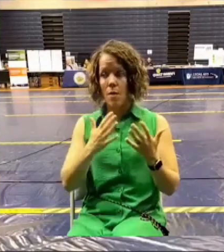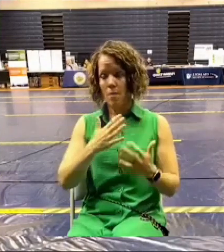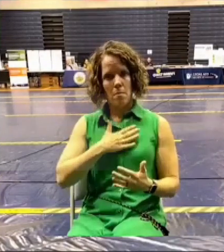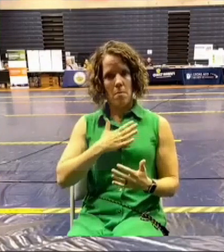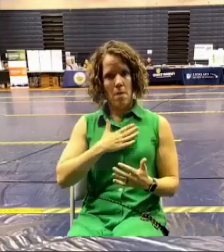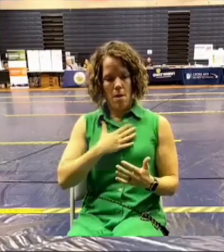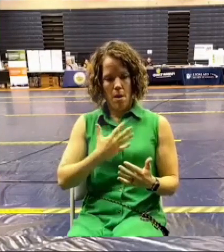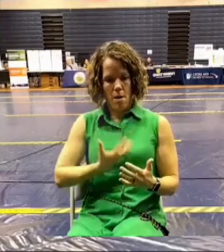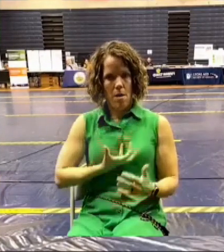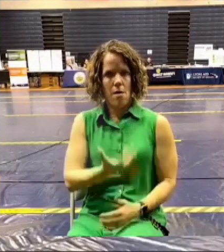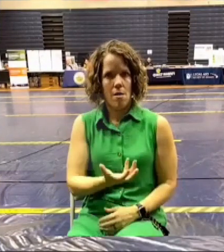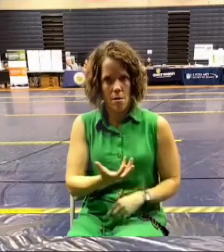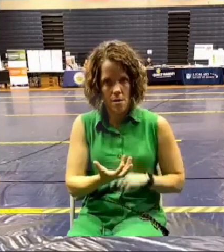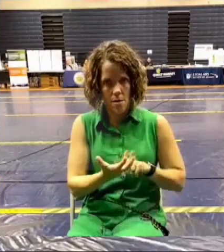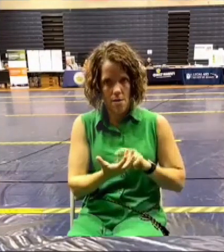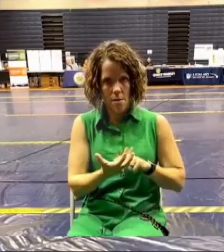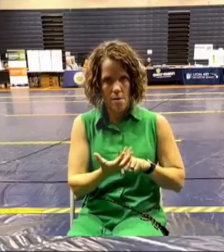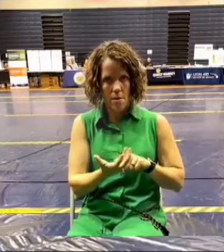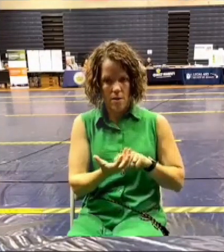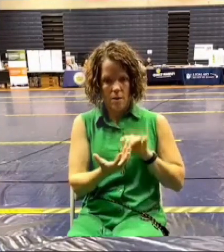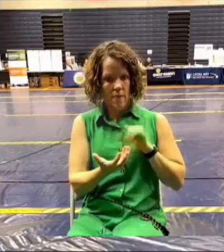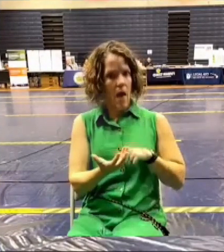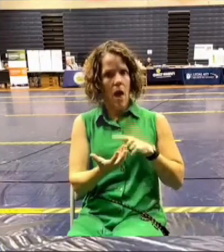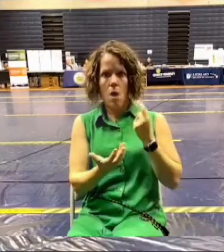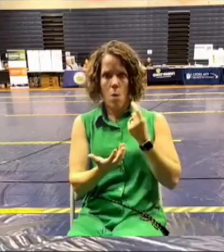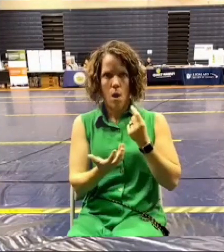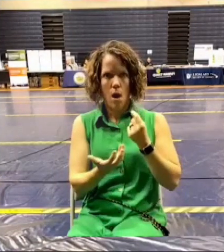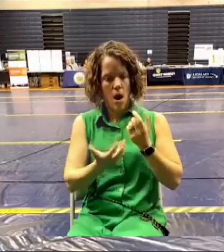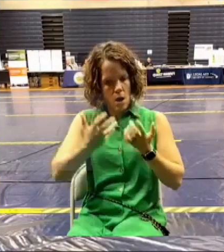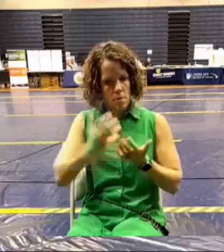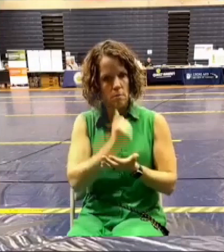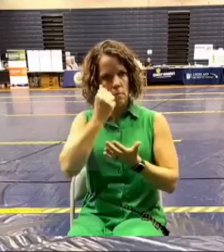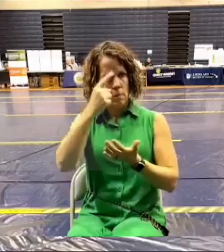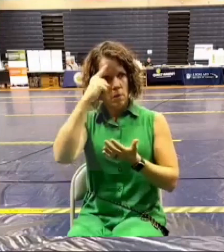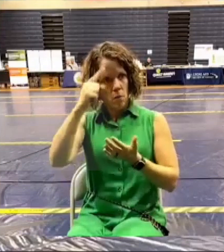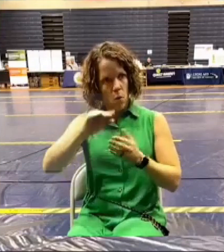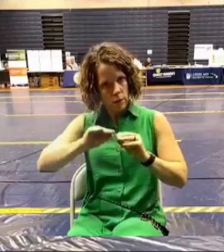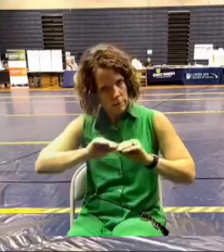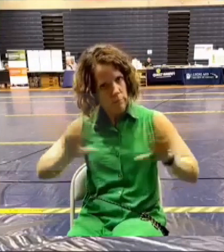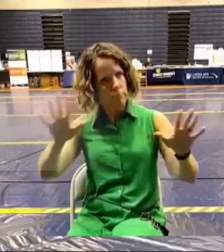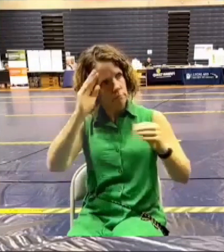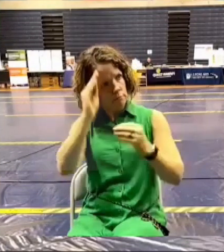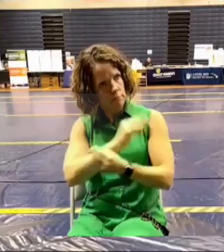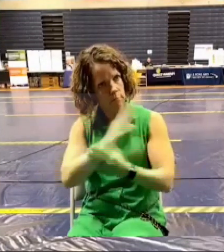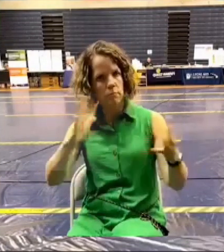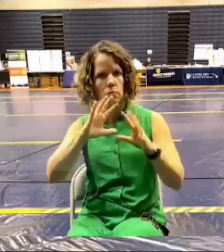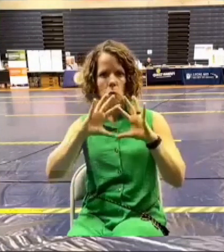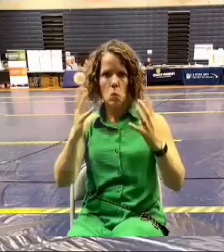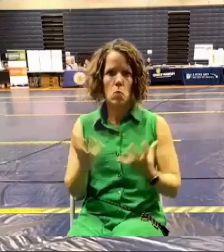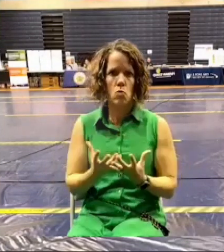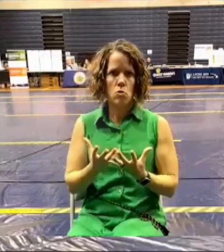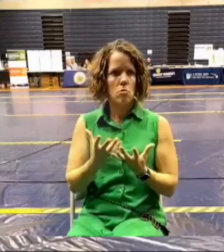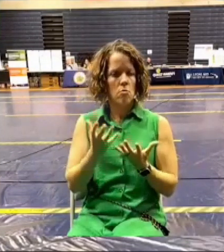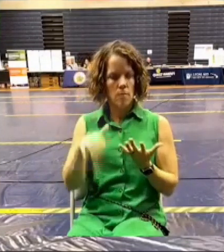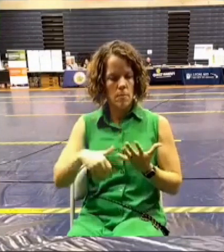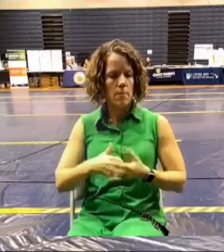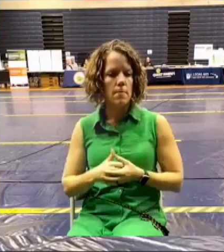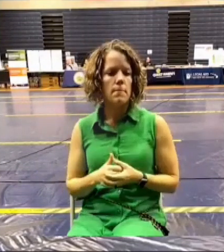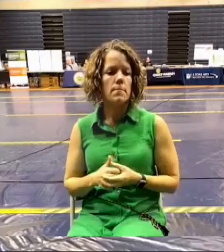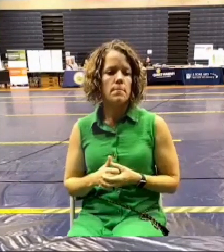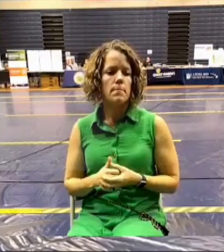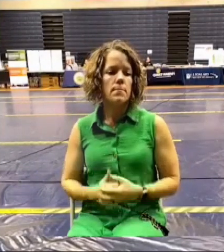going to be what my instrument is to project to the world, essentially. I am